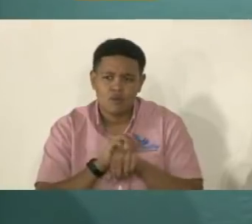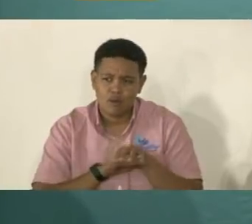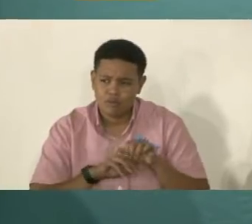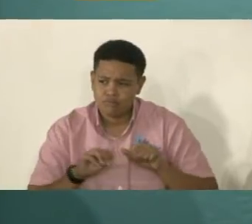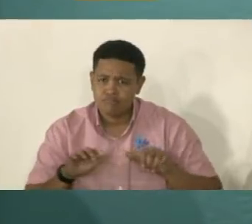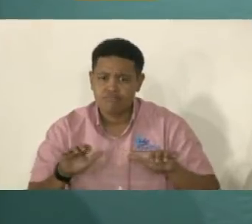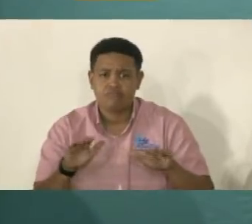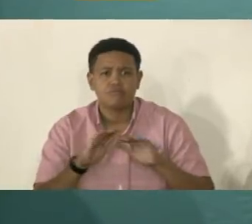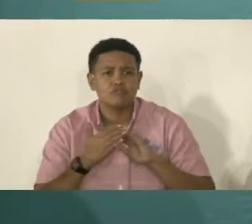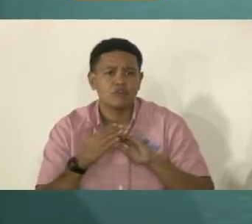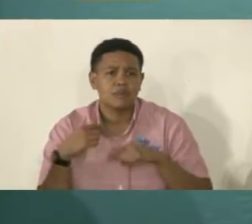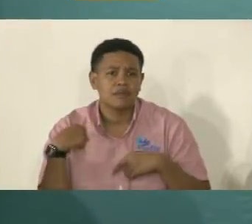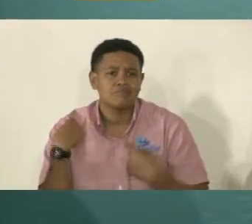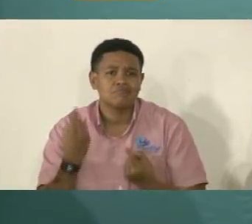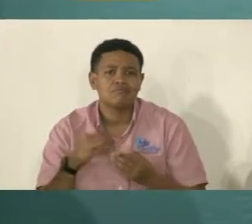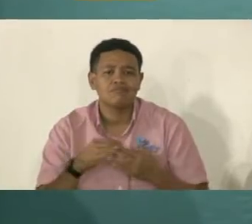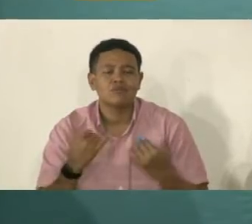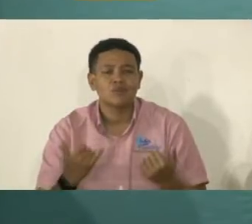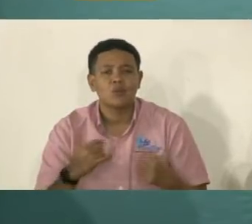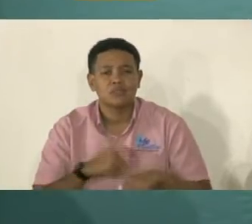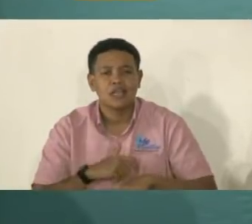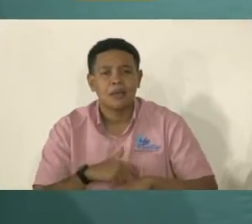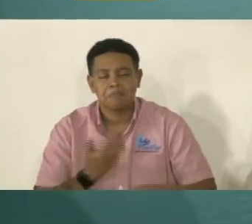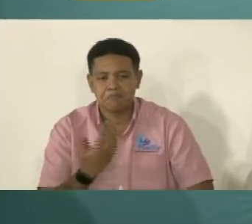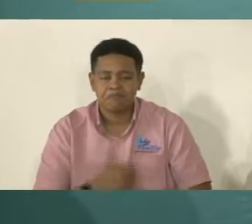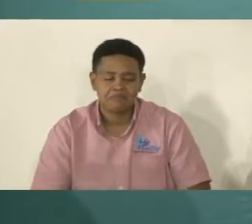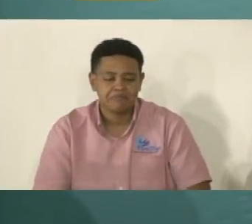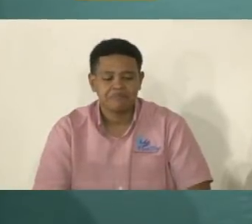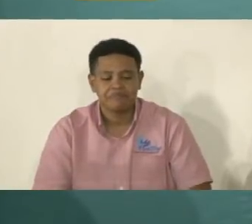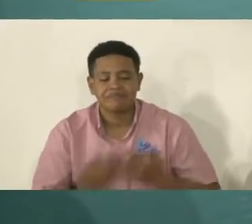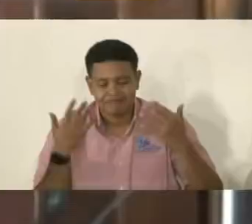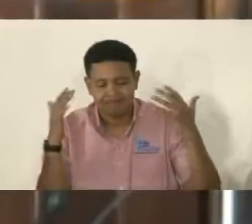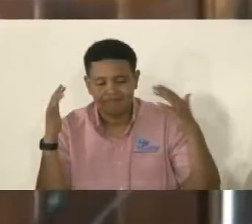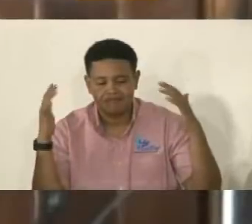to the nation in this parliament.